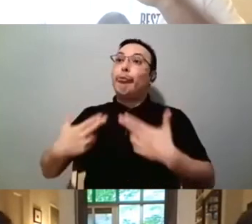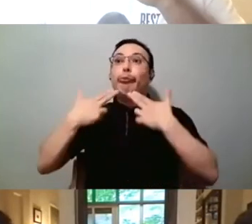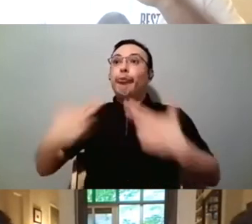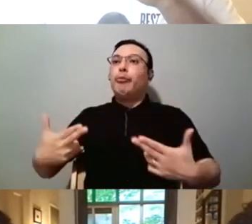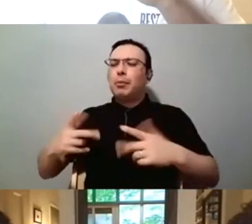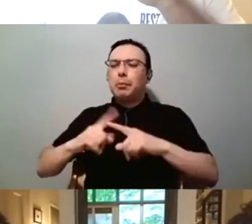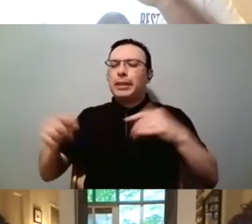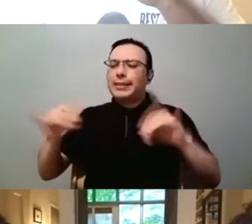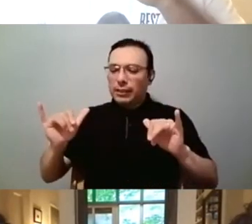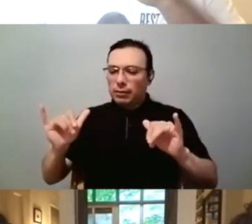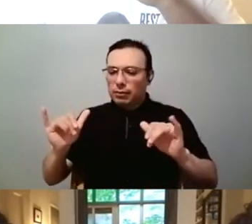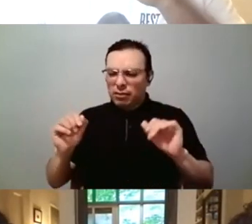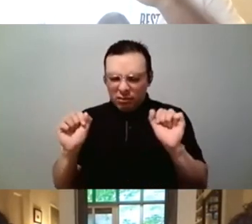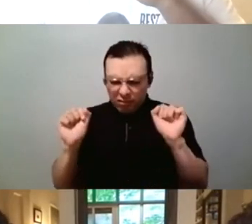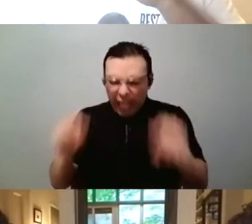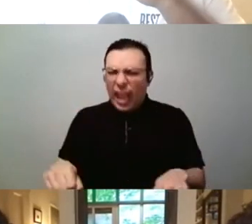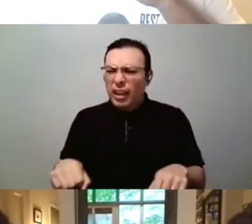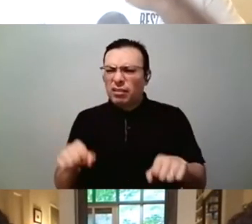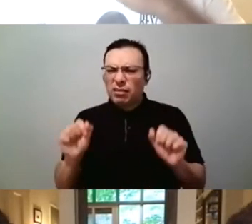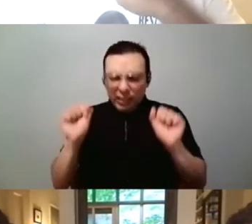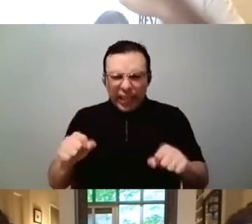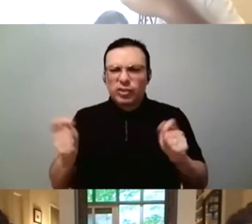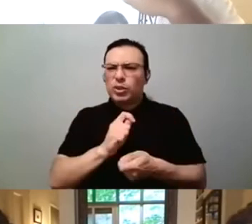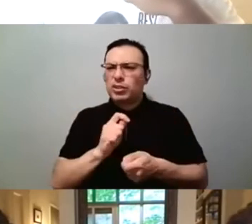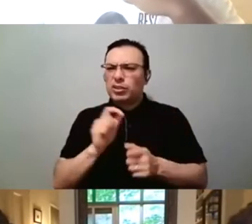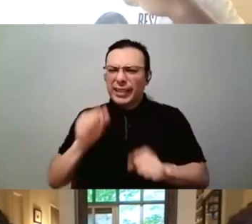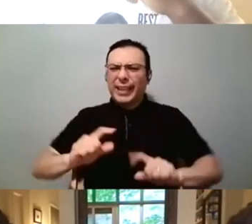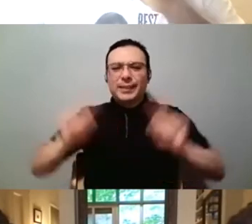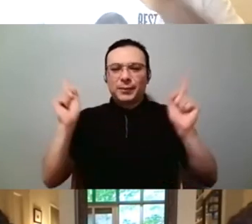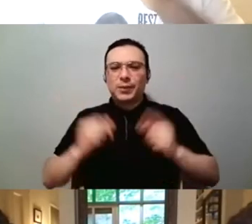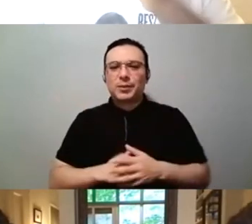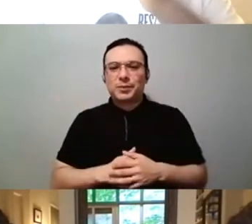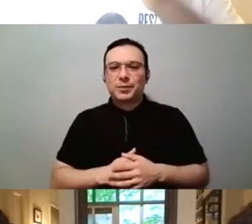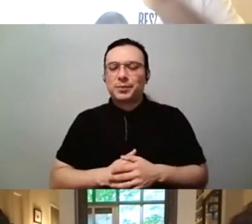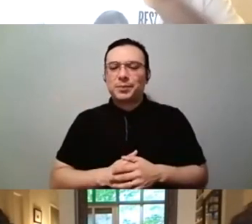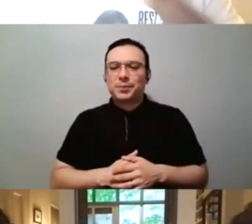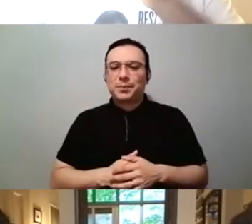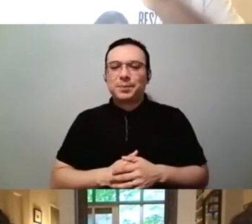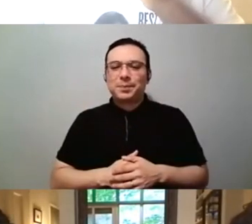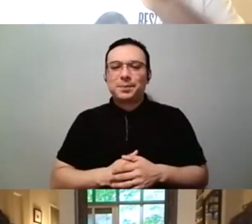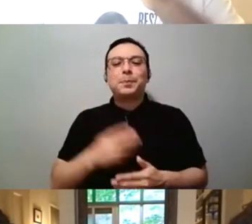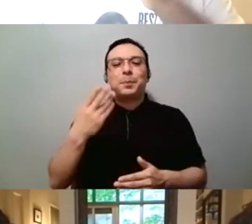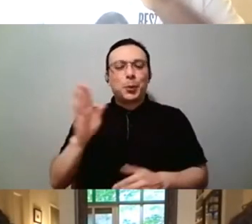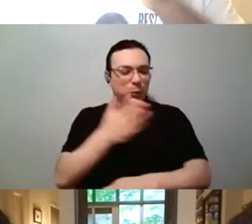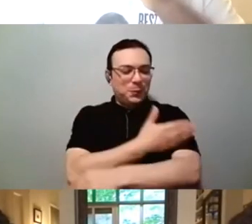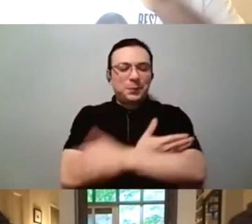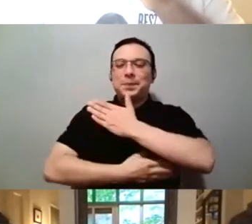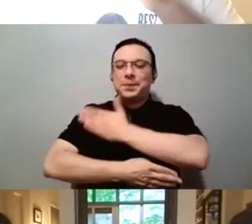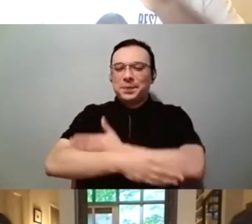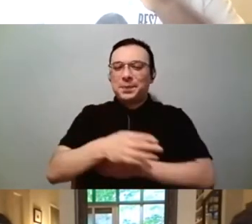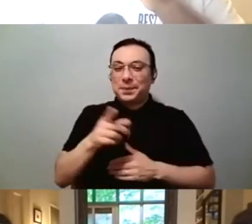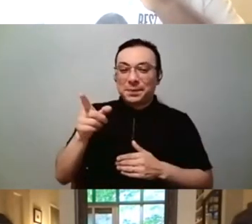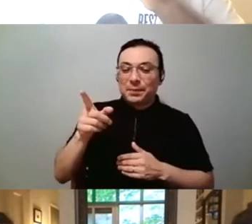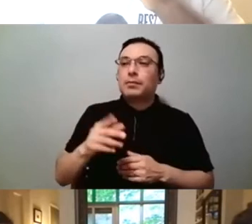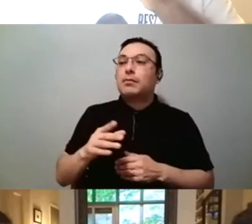and there's also an acknowledgement the beings who send the transmission um there are all